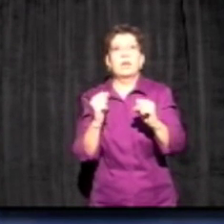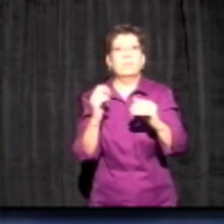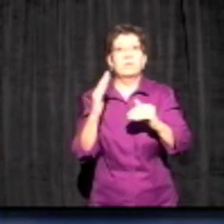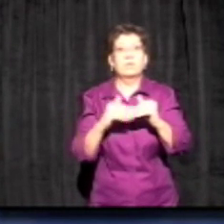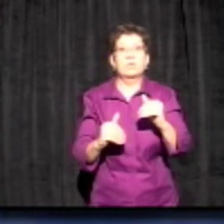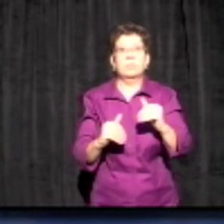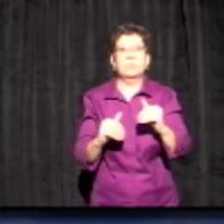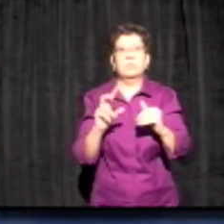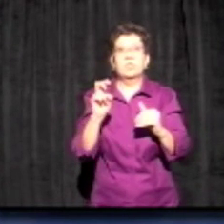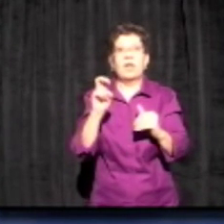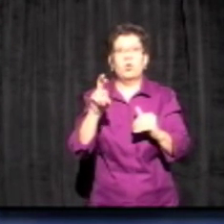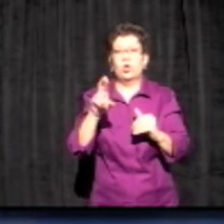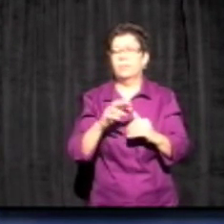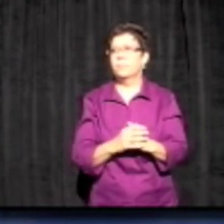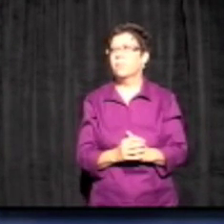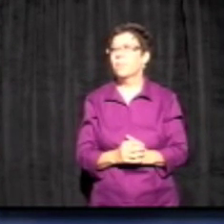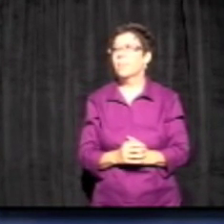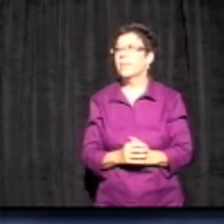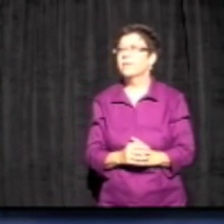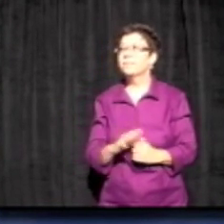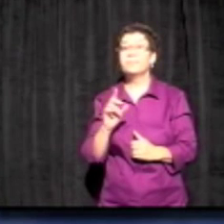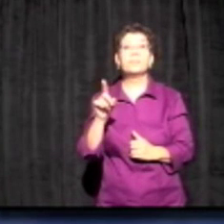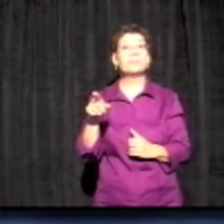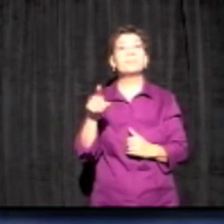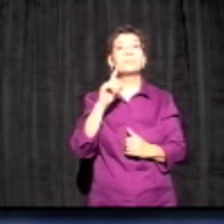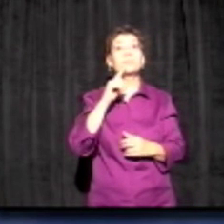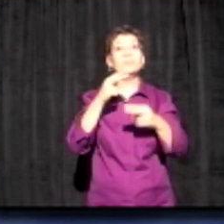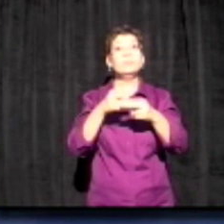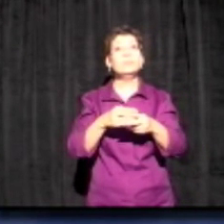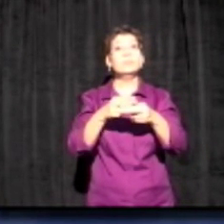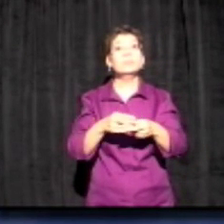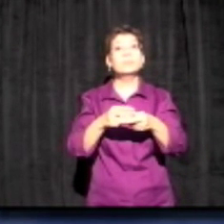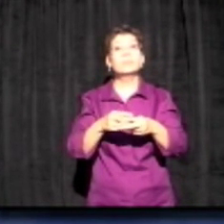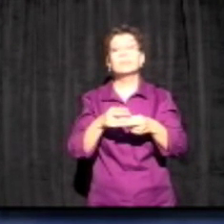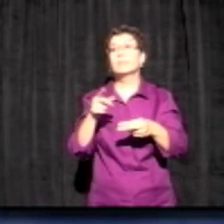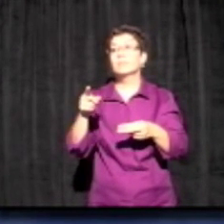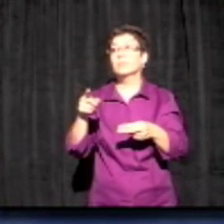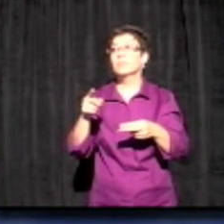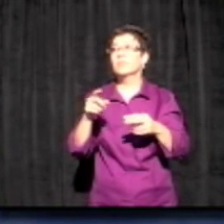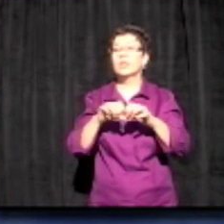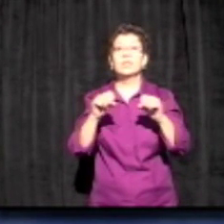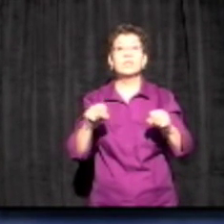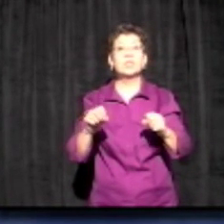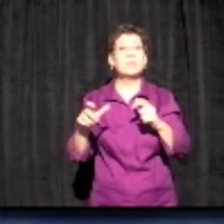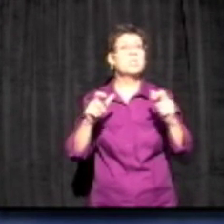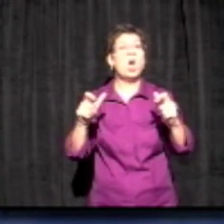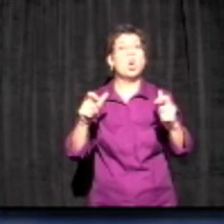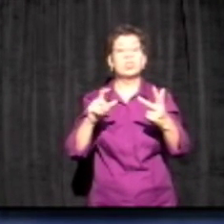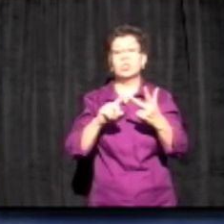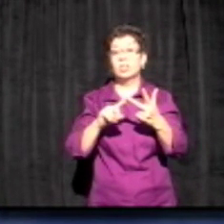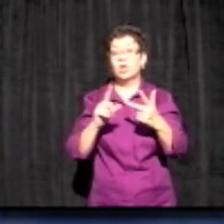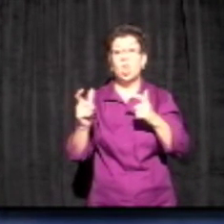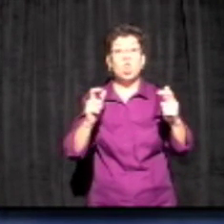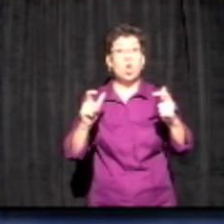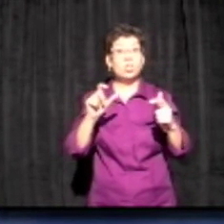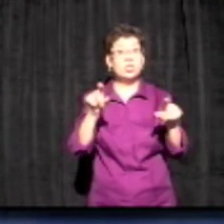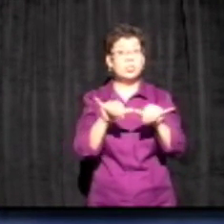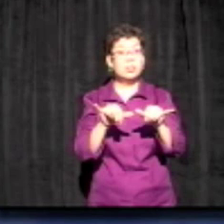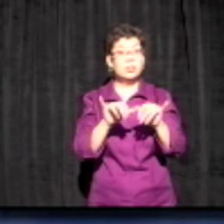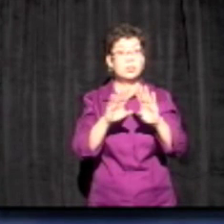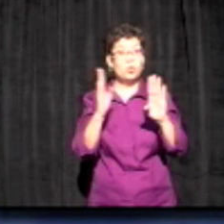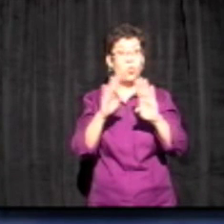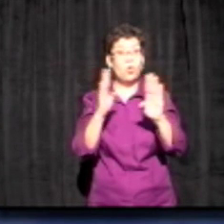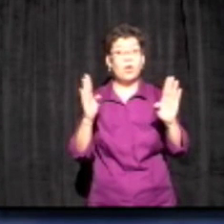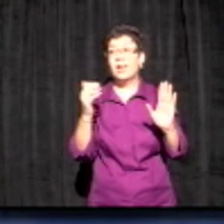accessibility, the MV-1 boasts the greatest maximum weight ramping system, the biggest door opening, and the highest headroom of